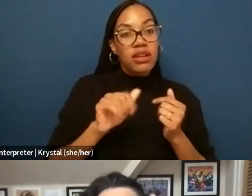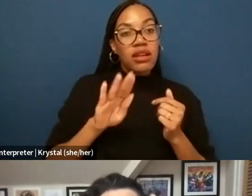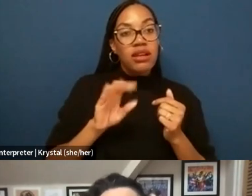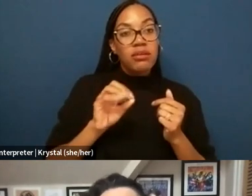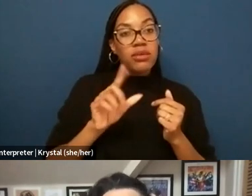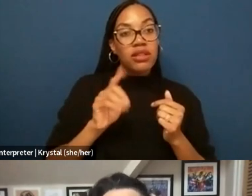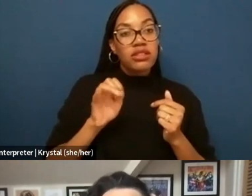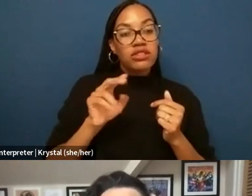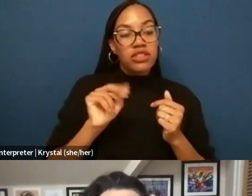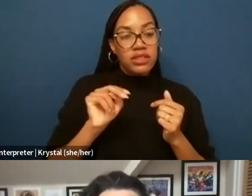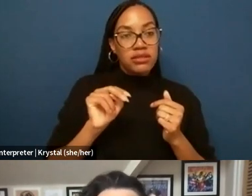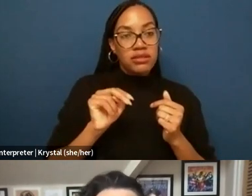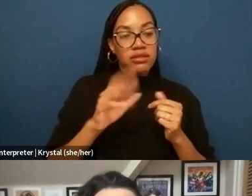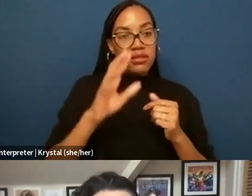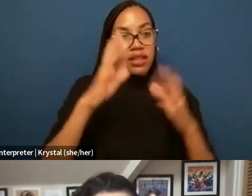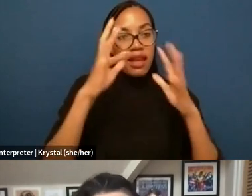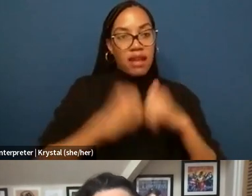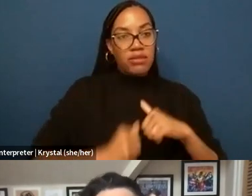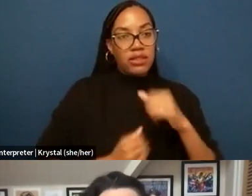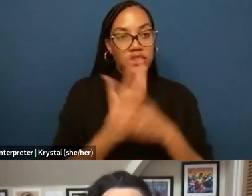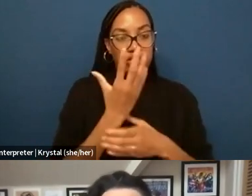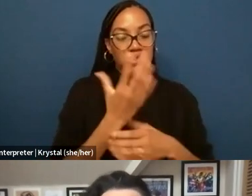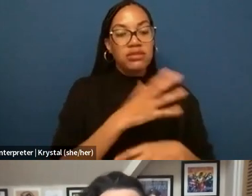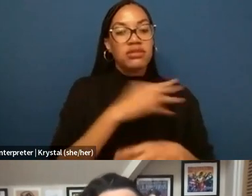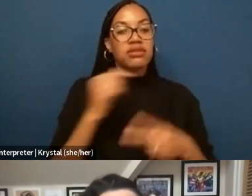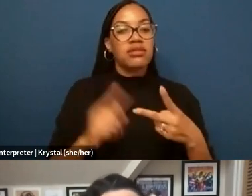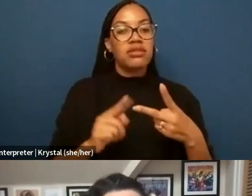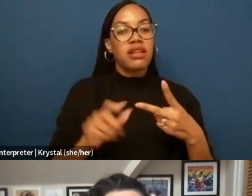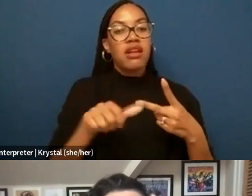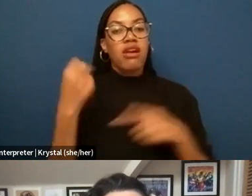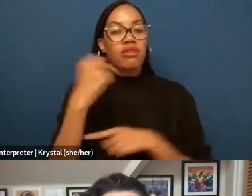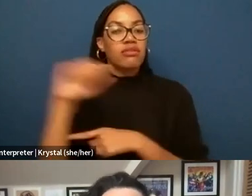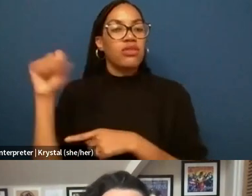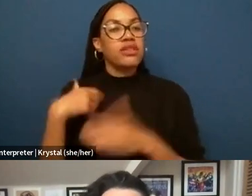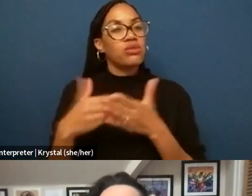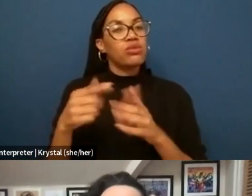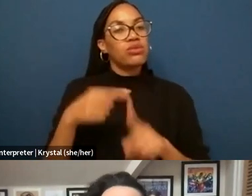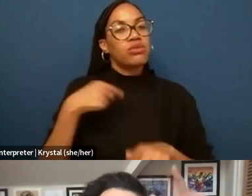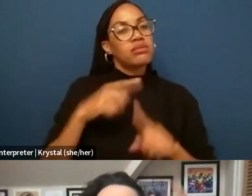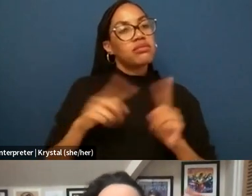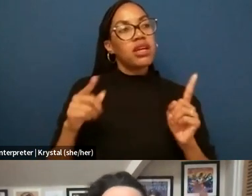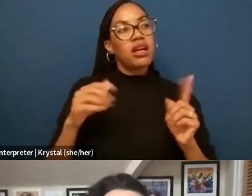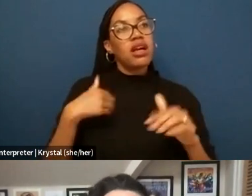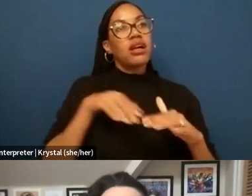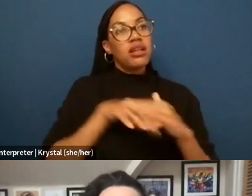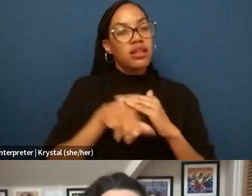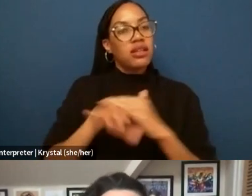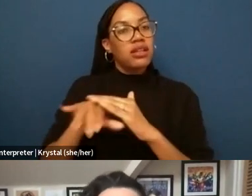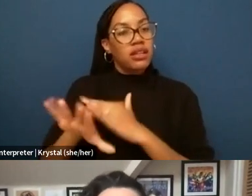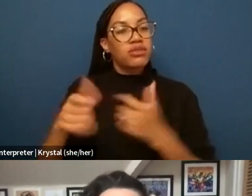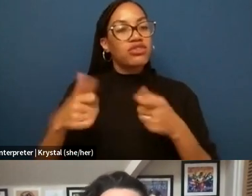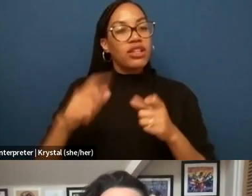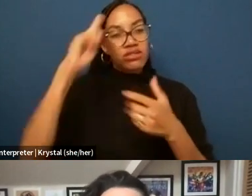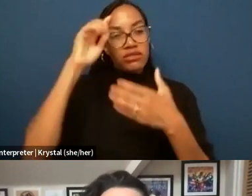less lived experience with those things. So it was a bigger lift to be able to change my mindset